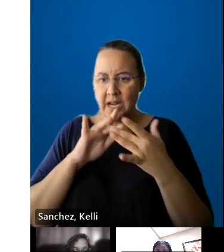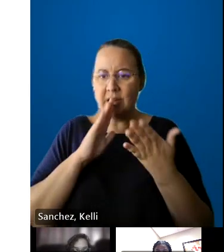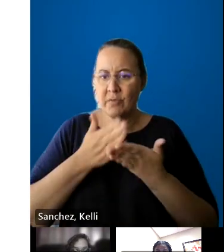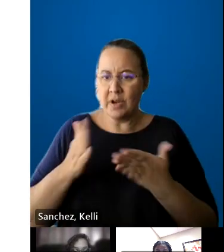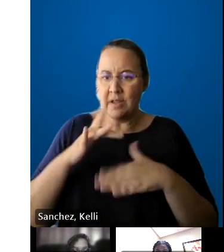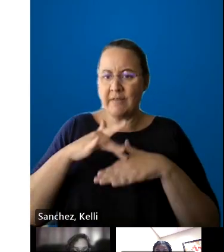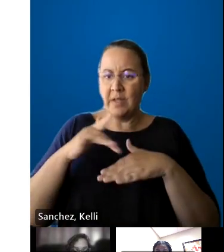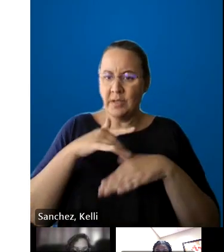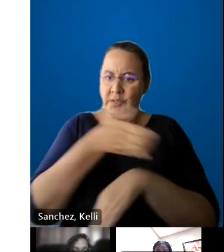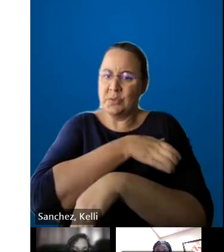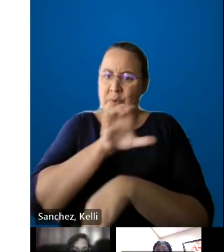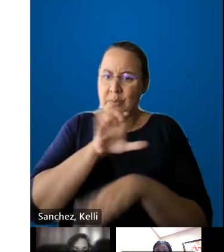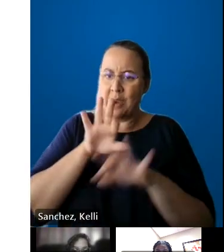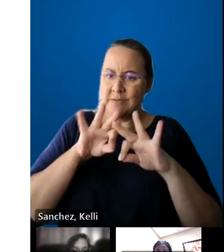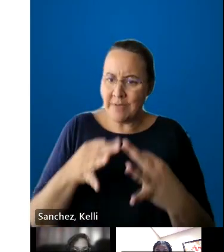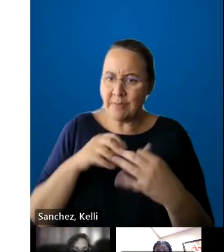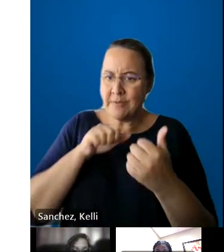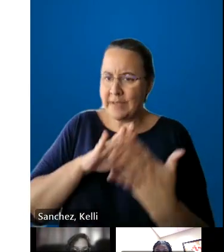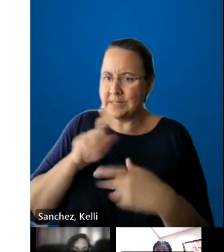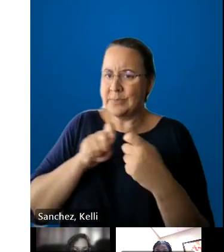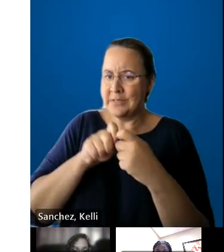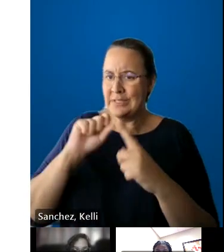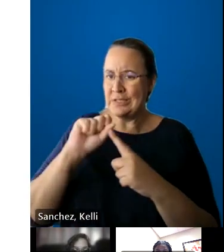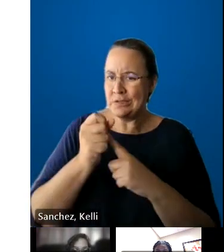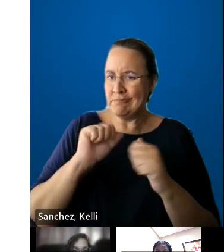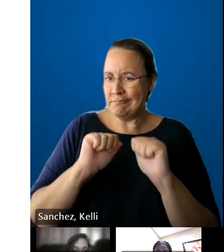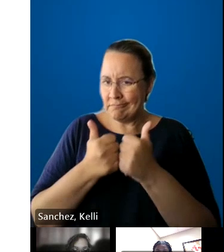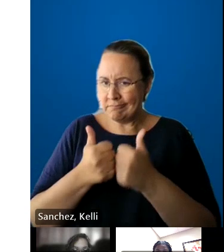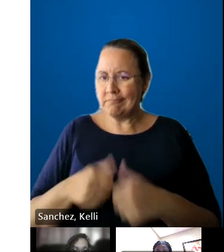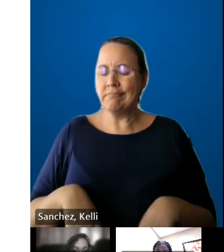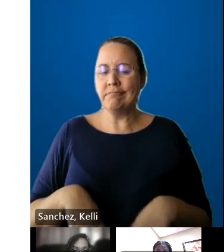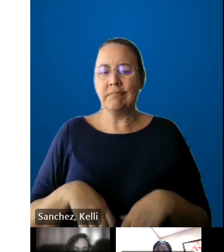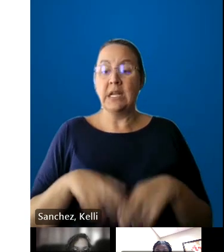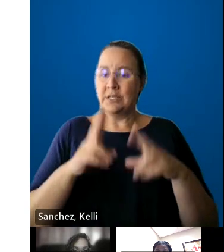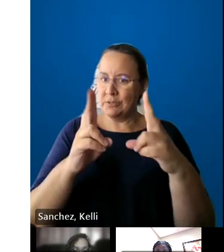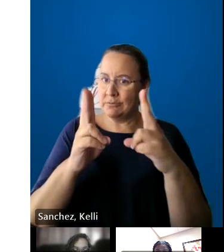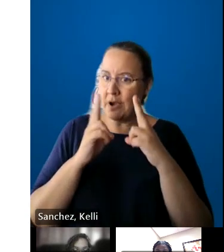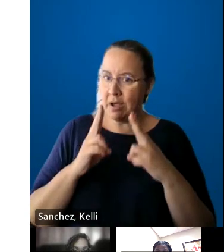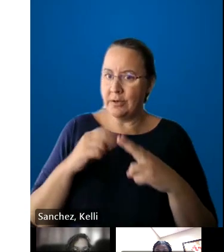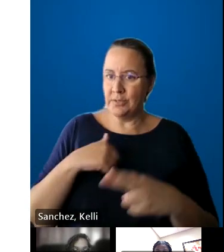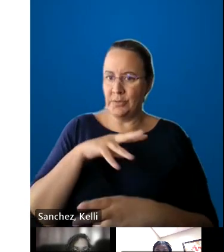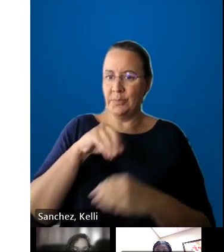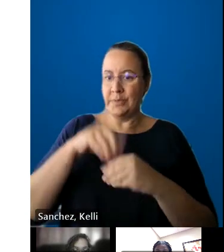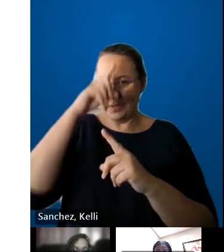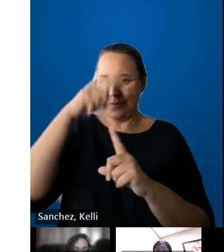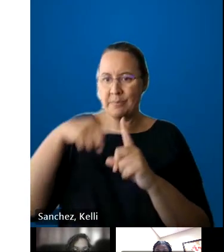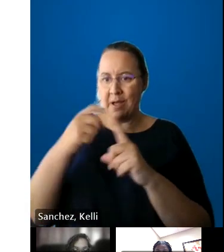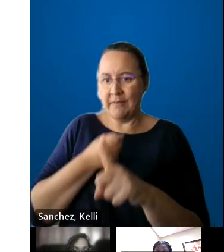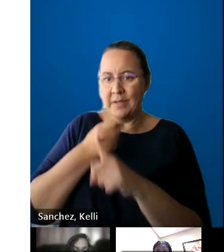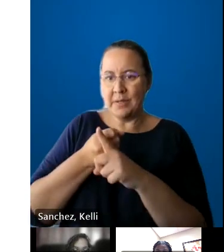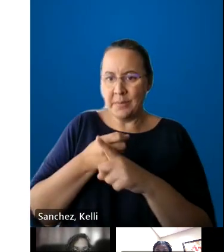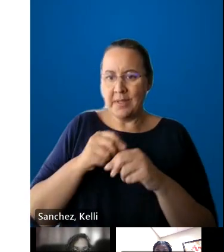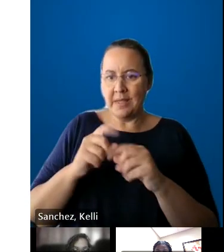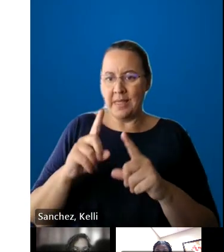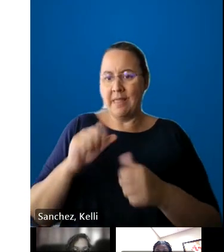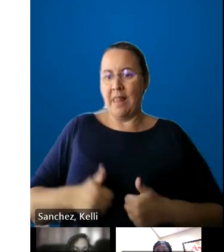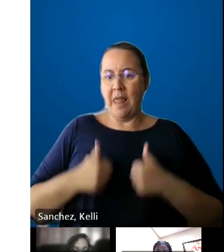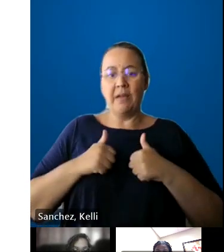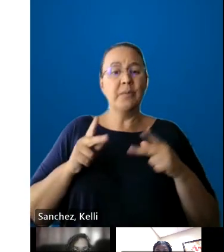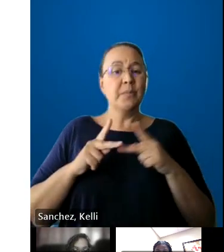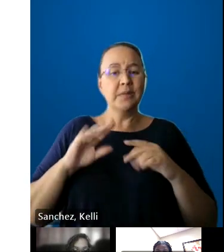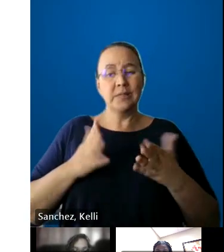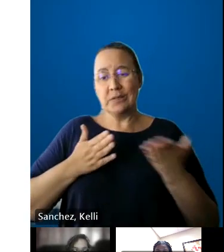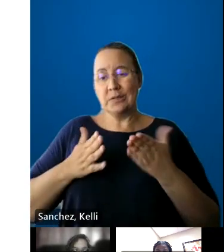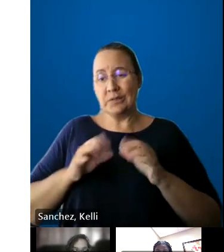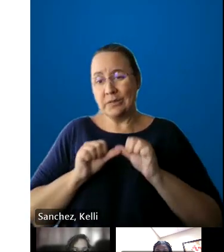to empower families facing similar challenges. She is honored to be able to make a positive impact in the lives of those she serves